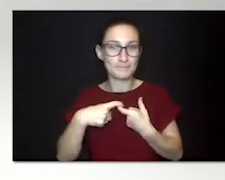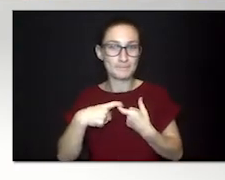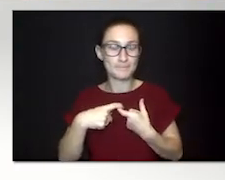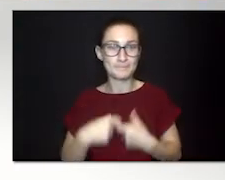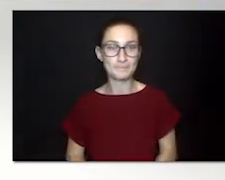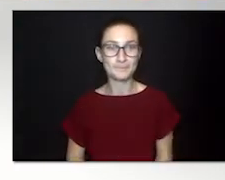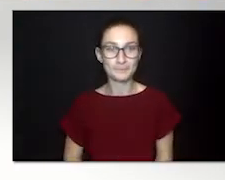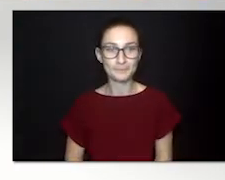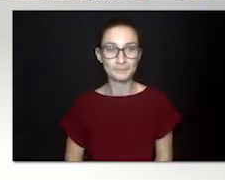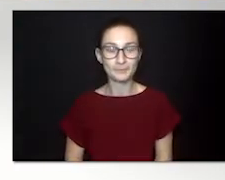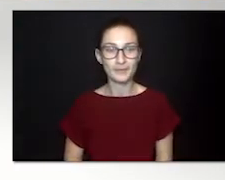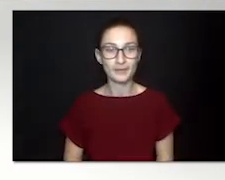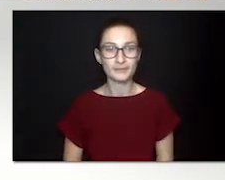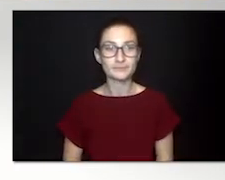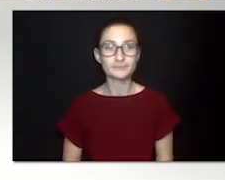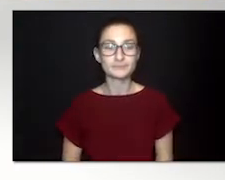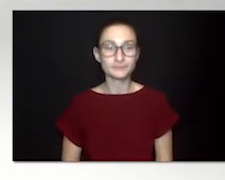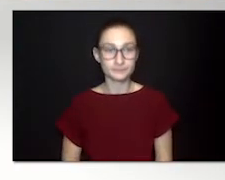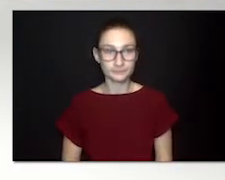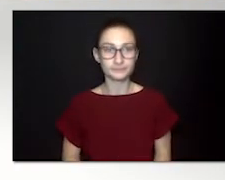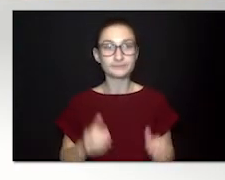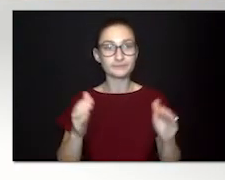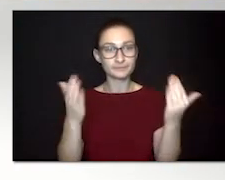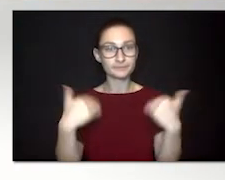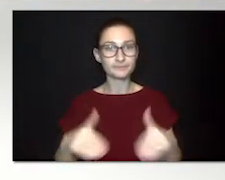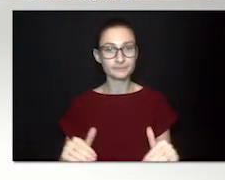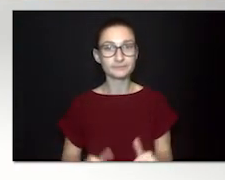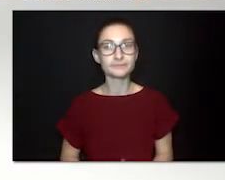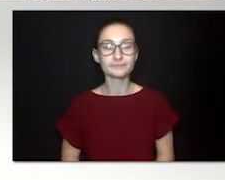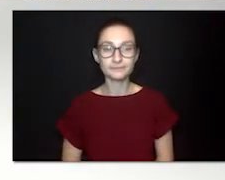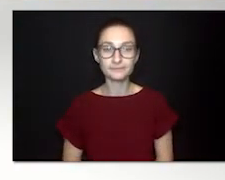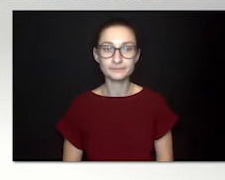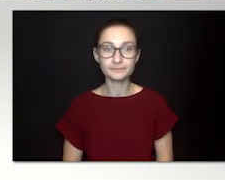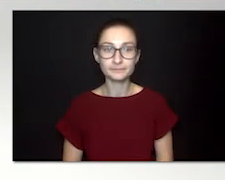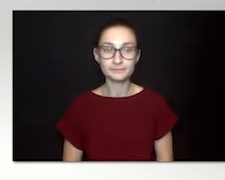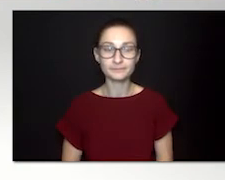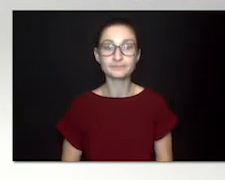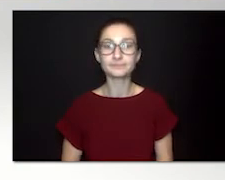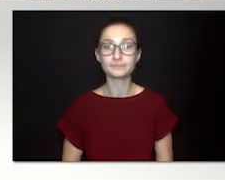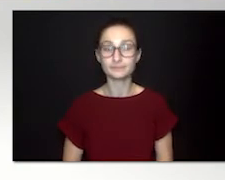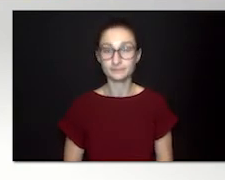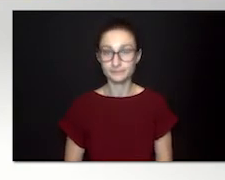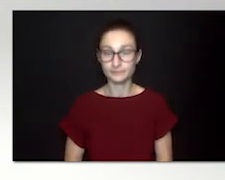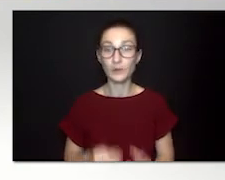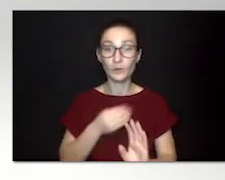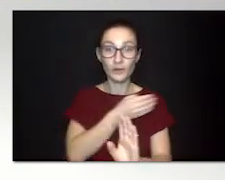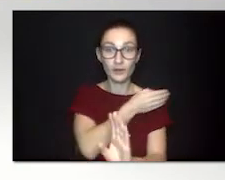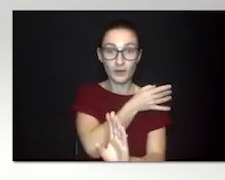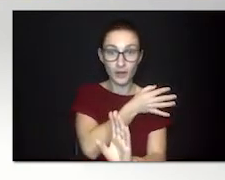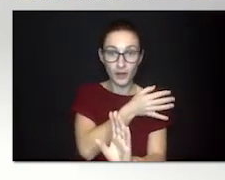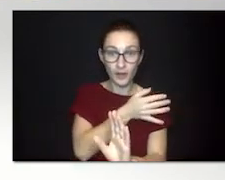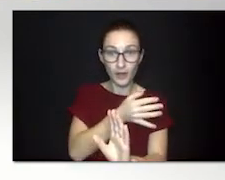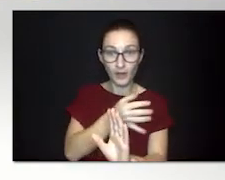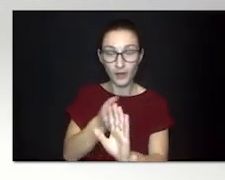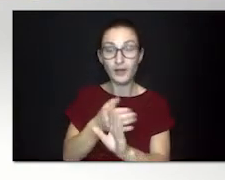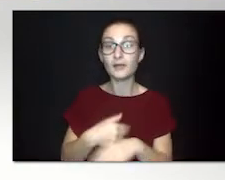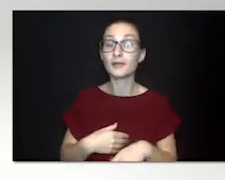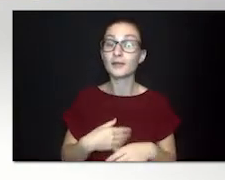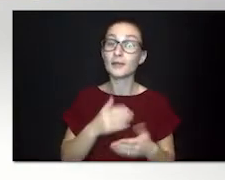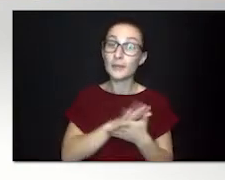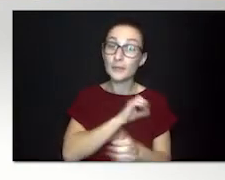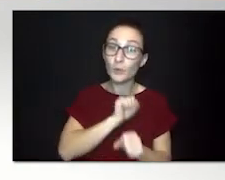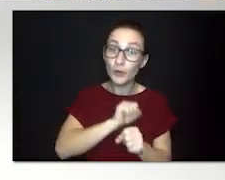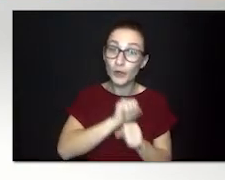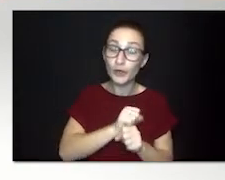in a little while. Okay, so we went over the disqualifications. So once you have done all of the steps that we've talked about,